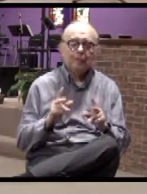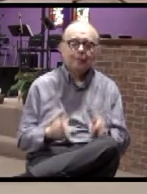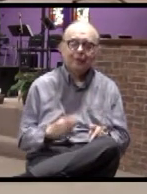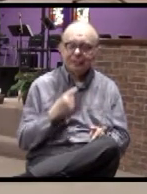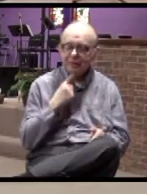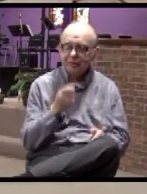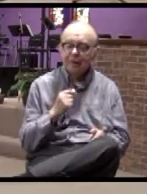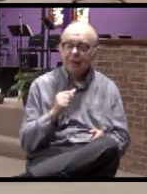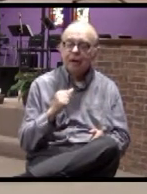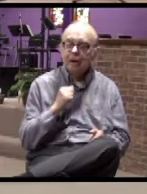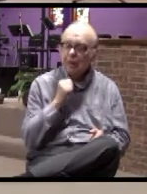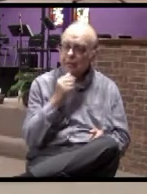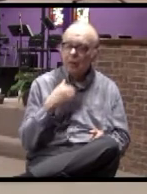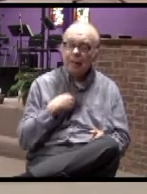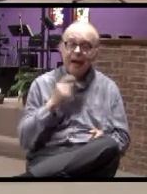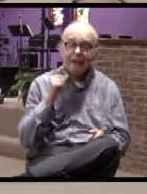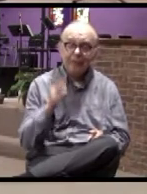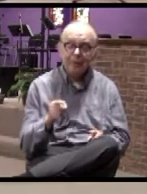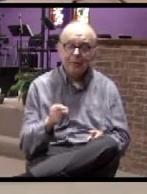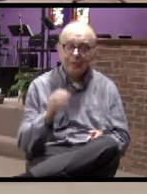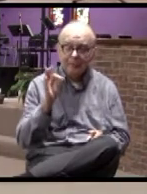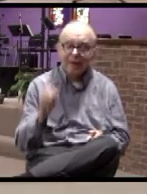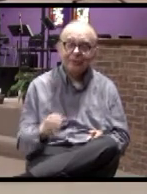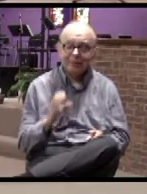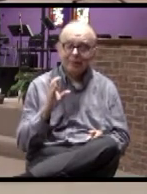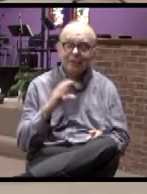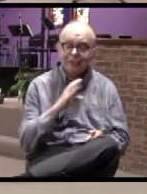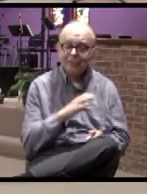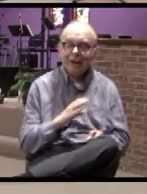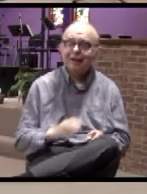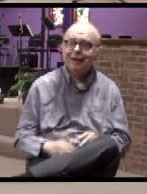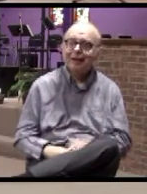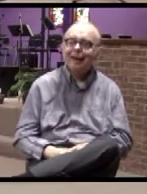They what? They don't have me? No, they don't have me.